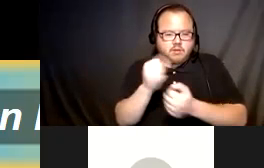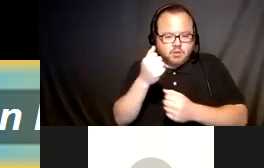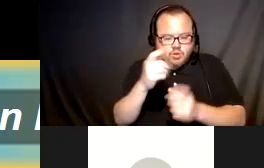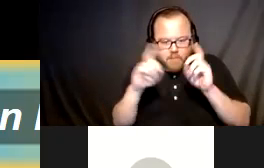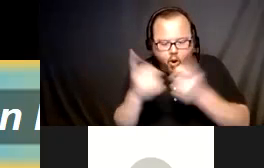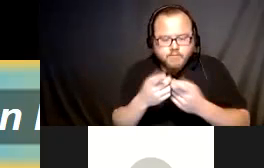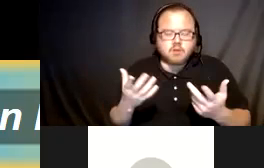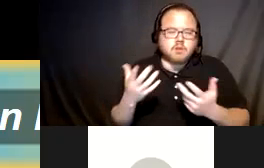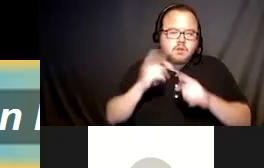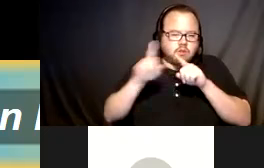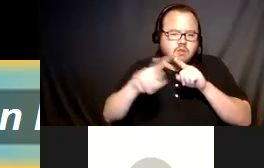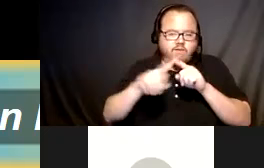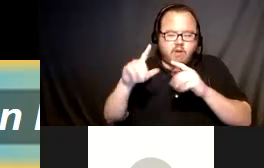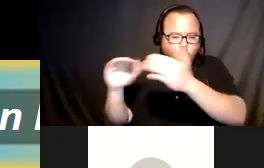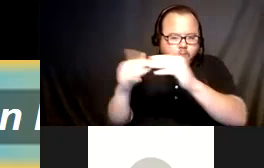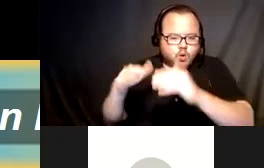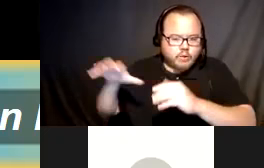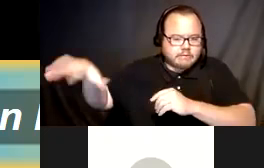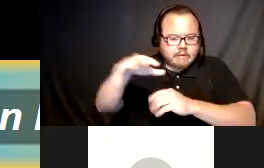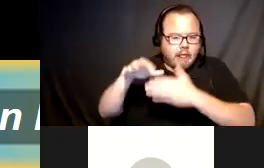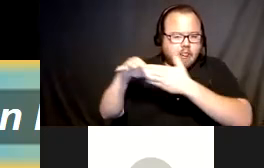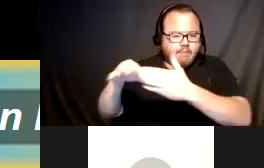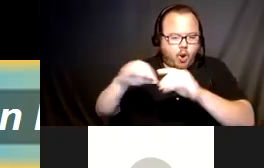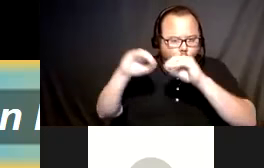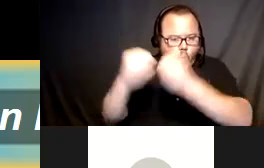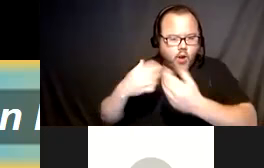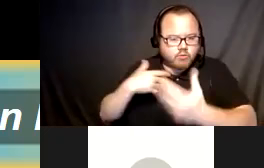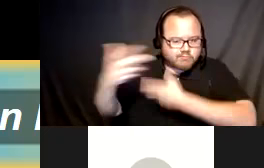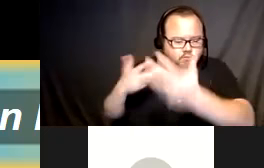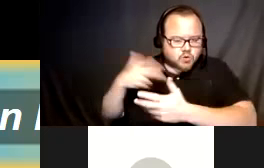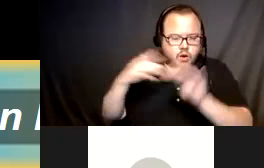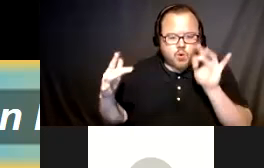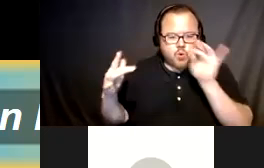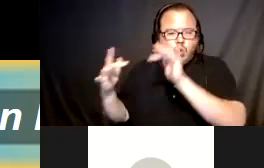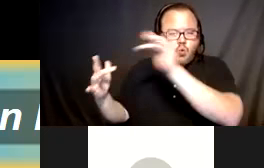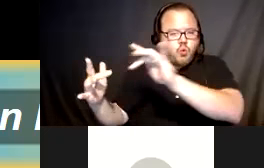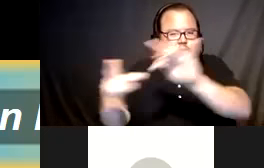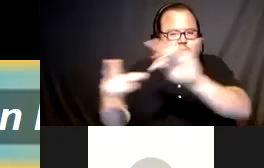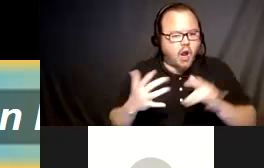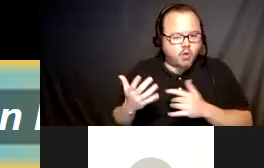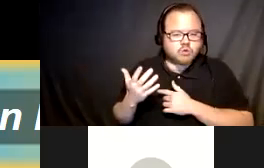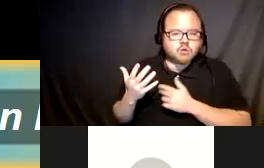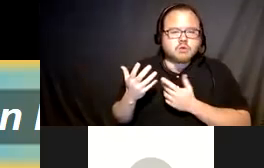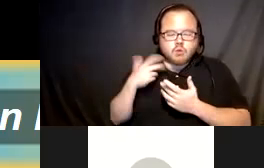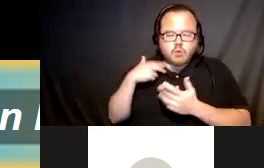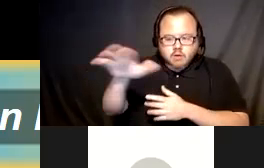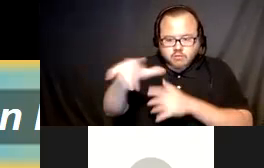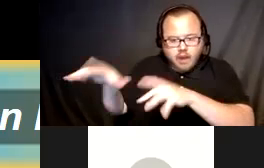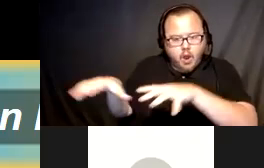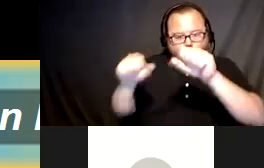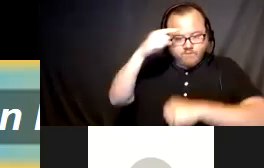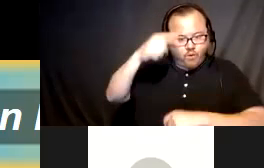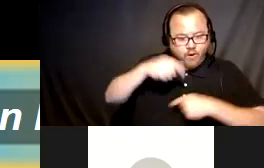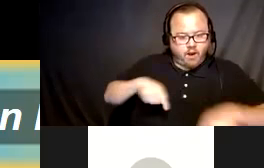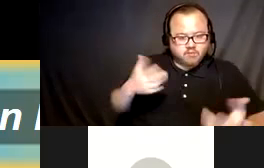other kinds of those community leadership organizations, so that we could reach out and ask them to host trainings for us, provide